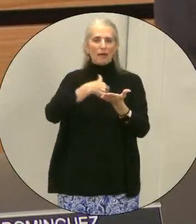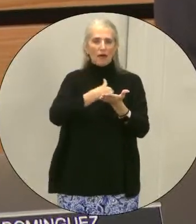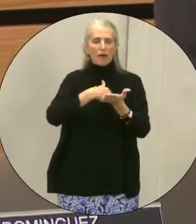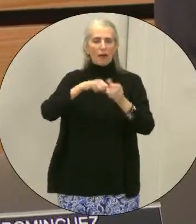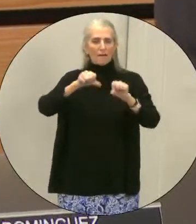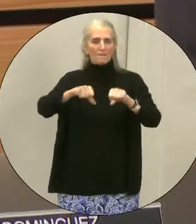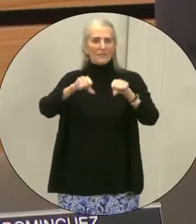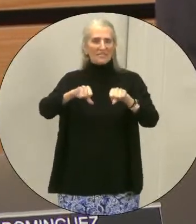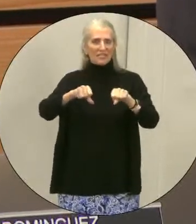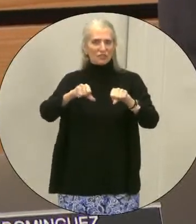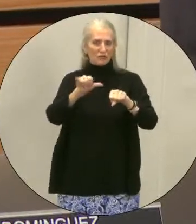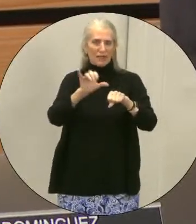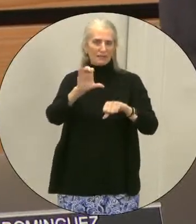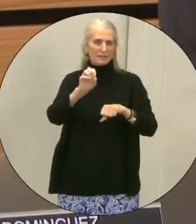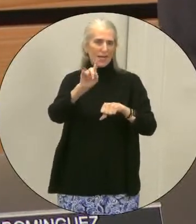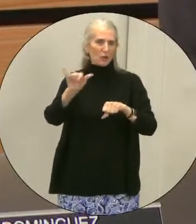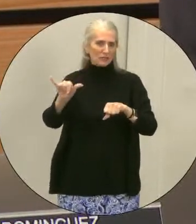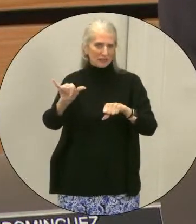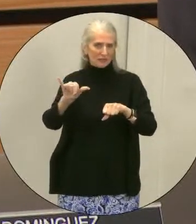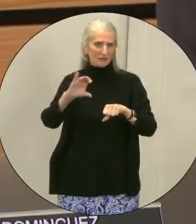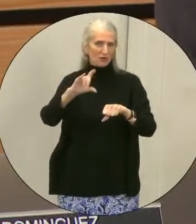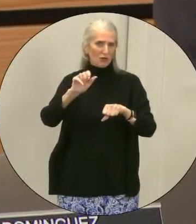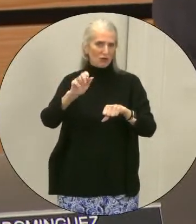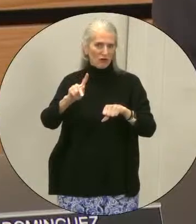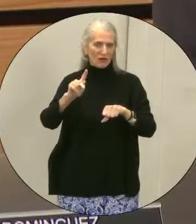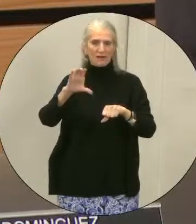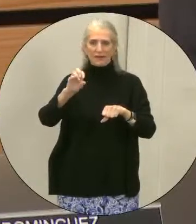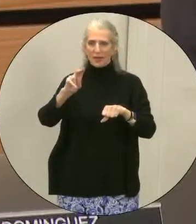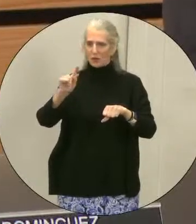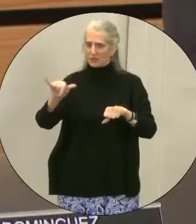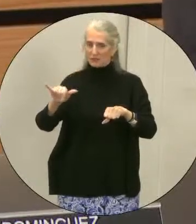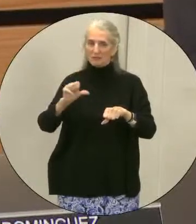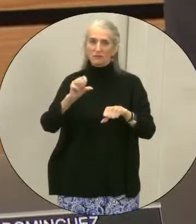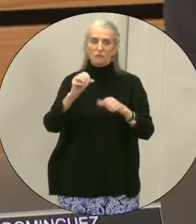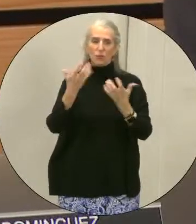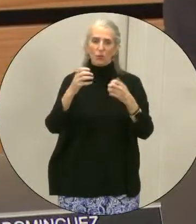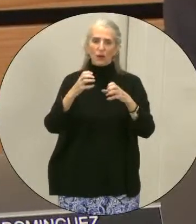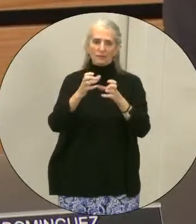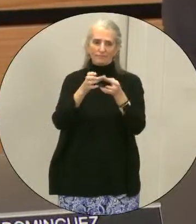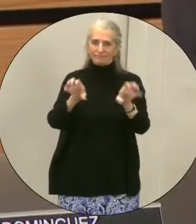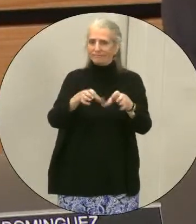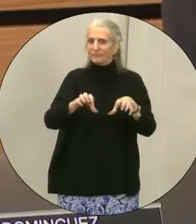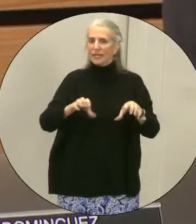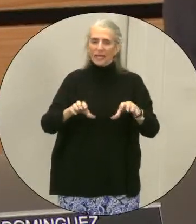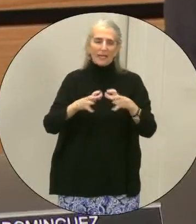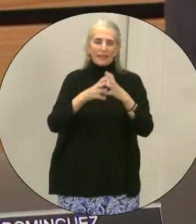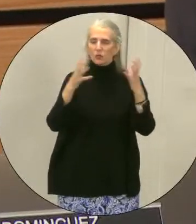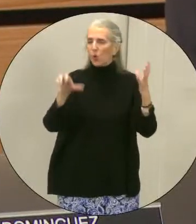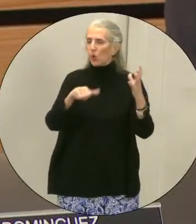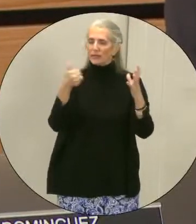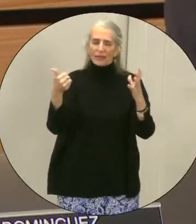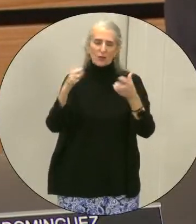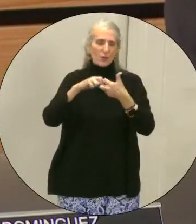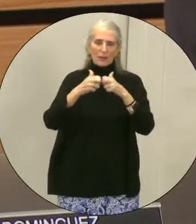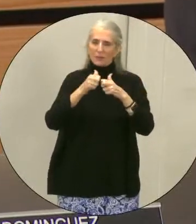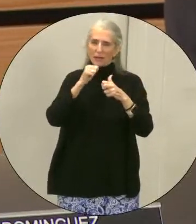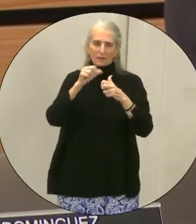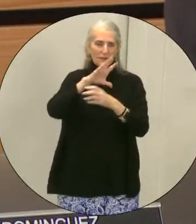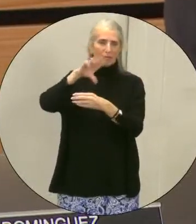county. So we hear a lot about wanting to break up the district, and that's a whole nother problem. Not going to jump onto that landmine,